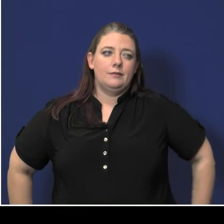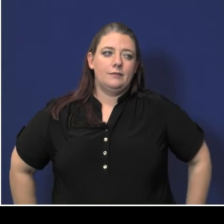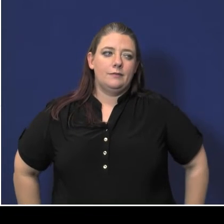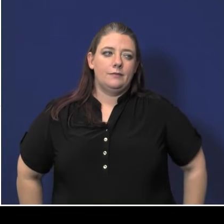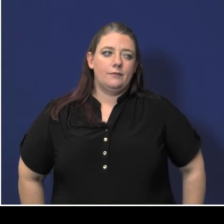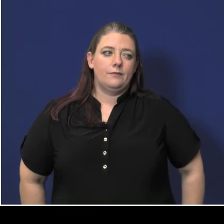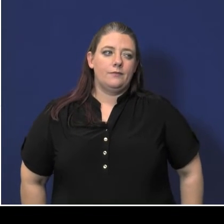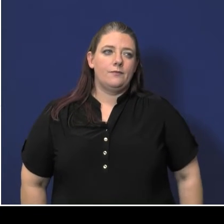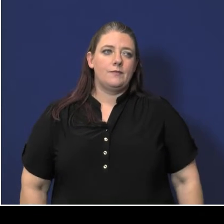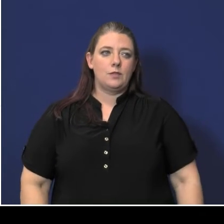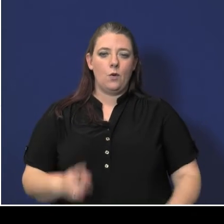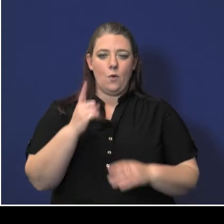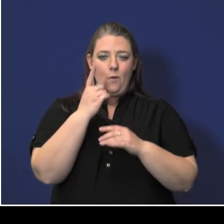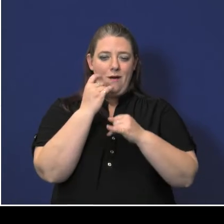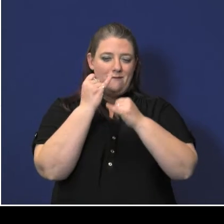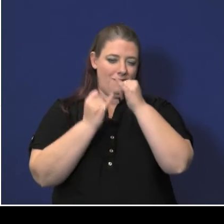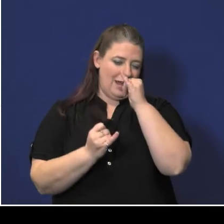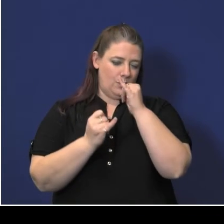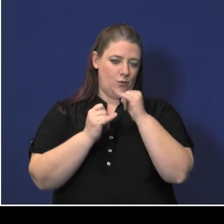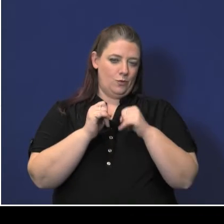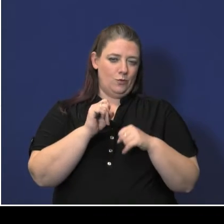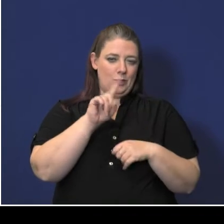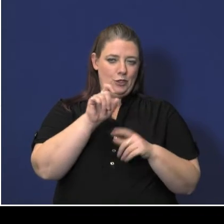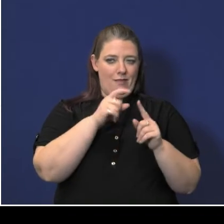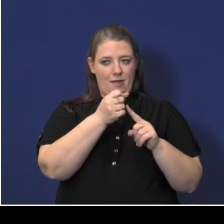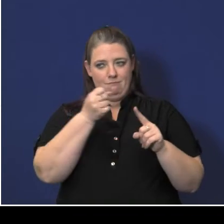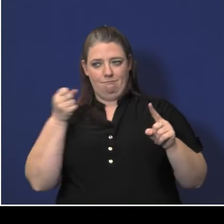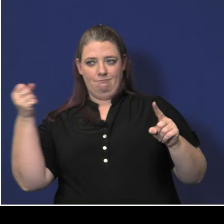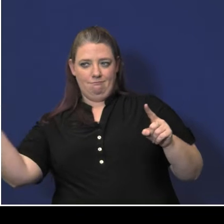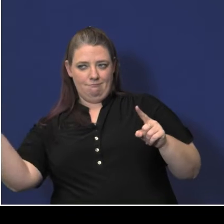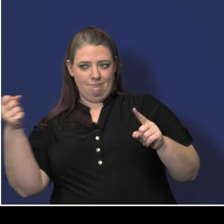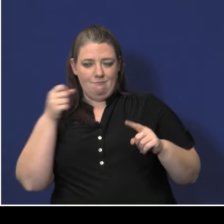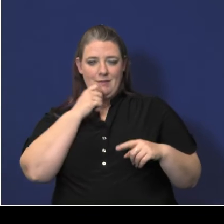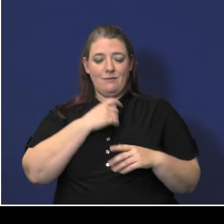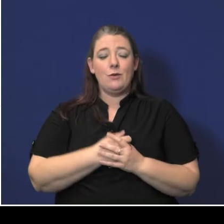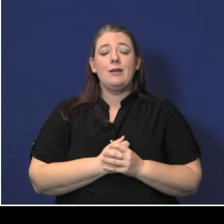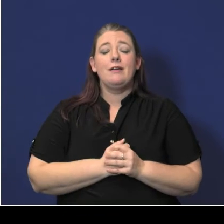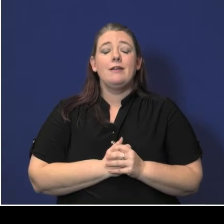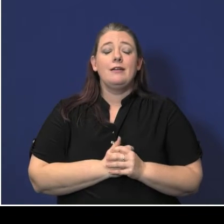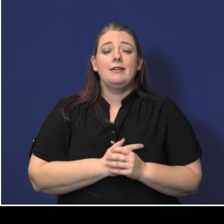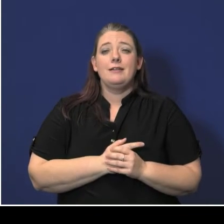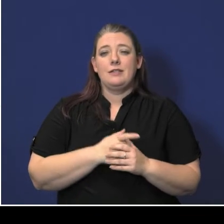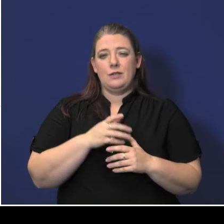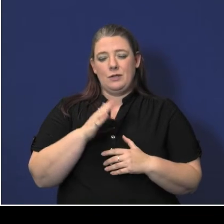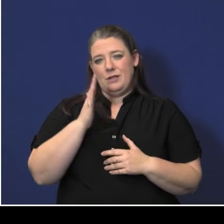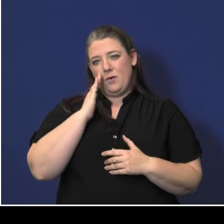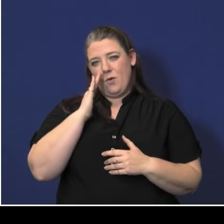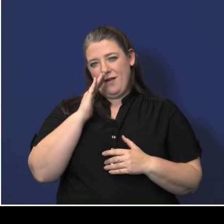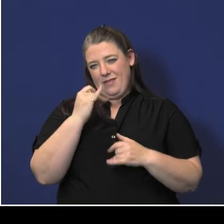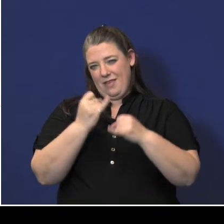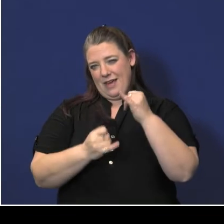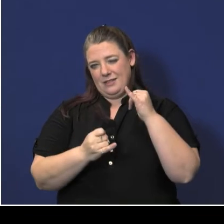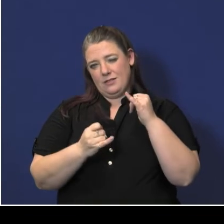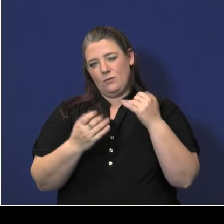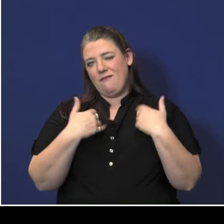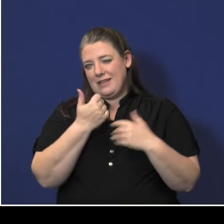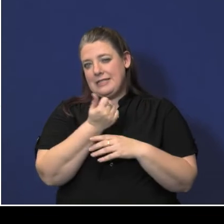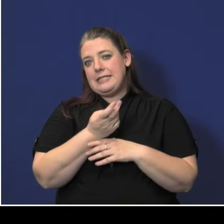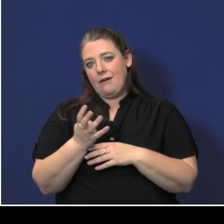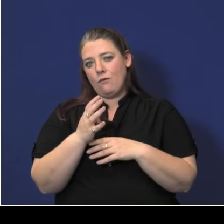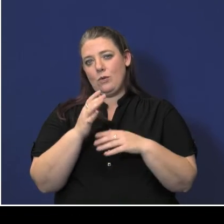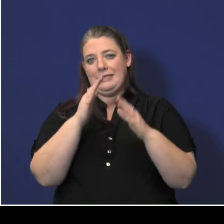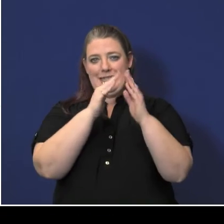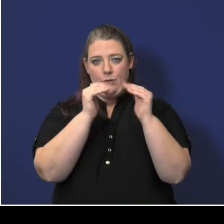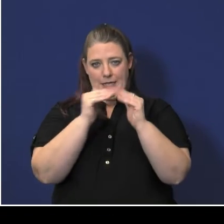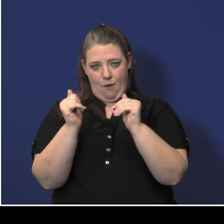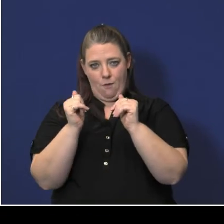question, so I can pass the microphone. You know, in the last, we've had several downtown floods,